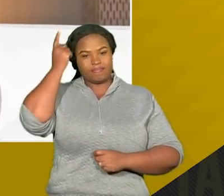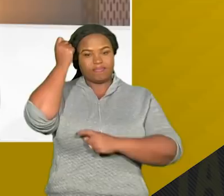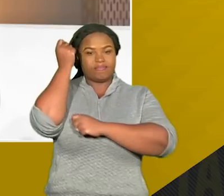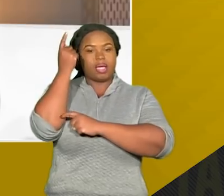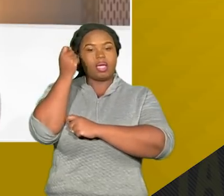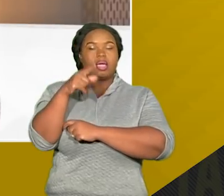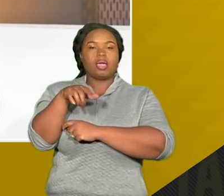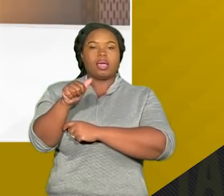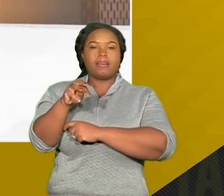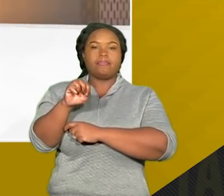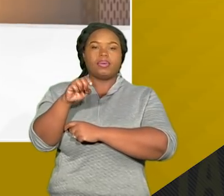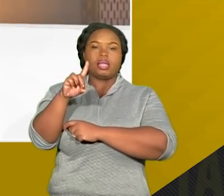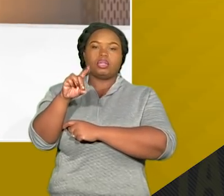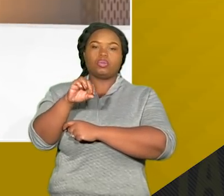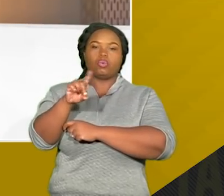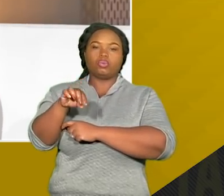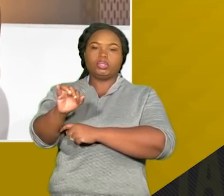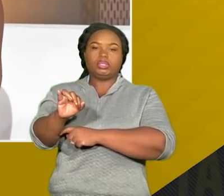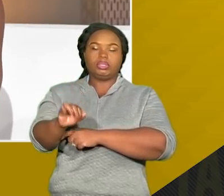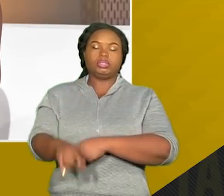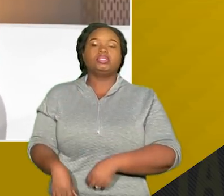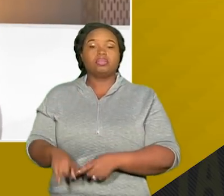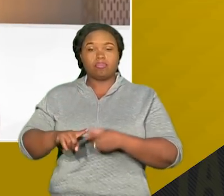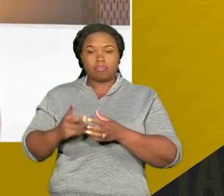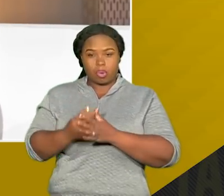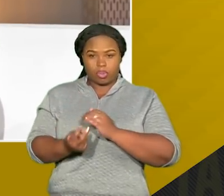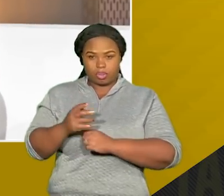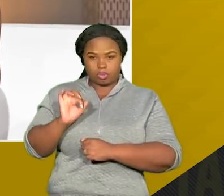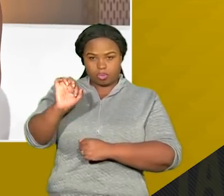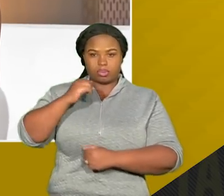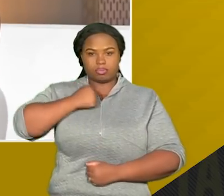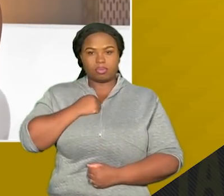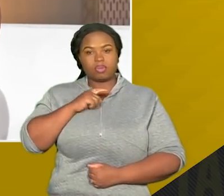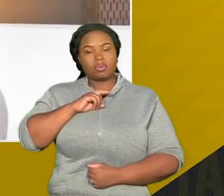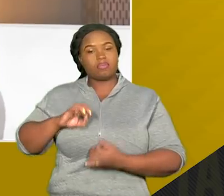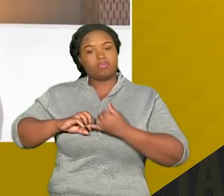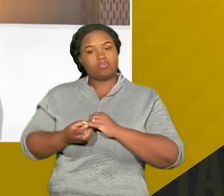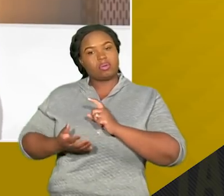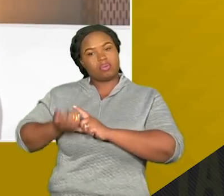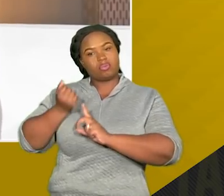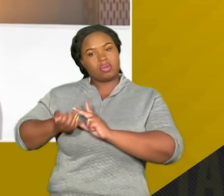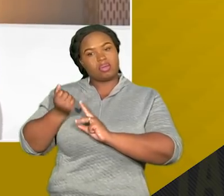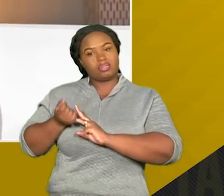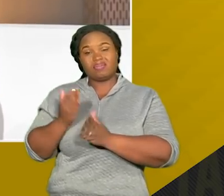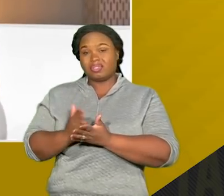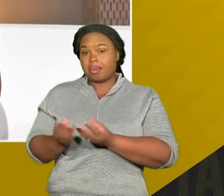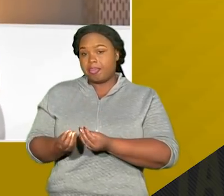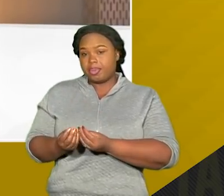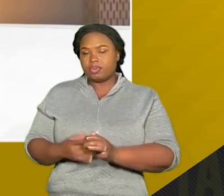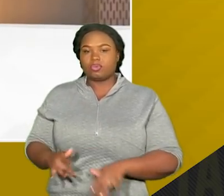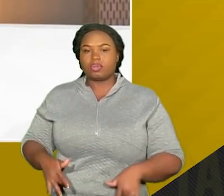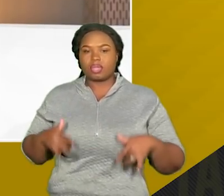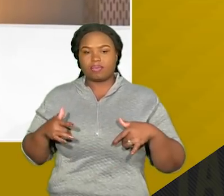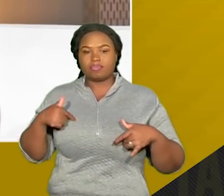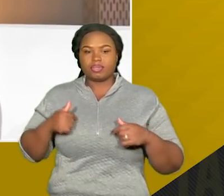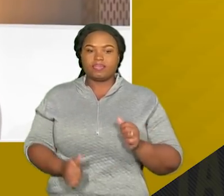Both ewami no wakho. So for instance, if you are trying to achieve certain levels in your life, I'm going to